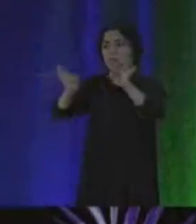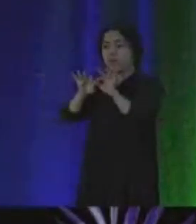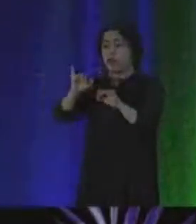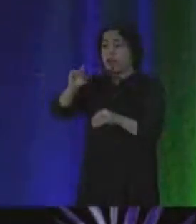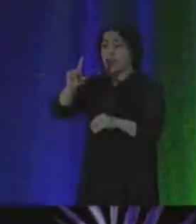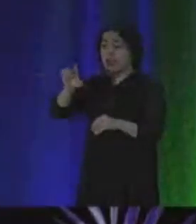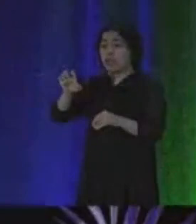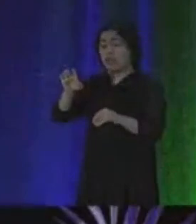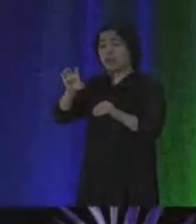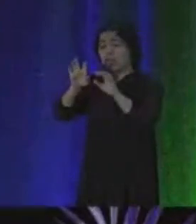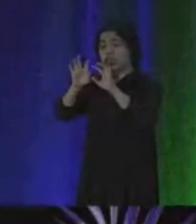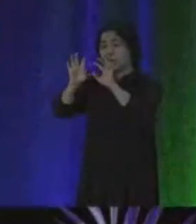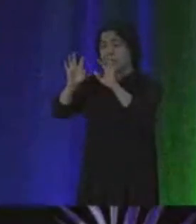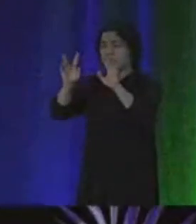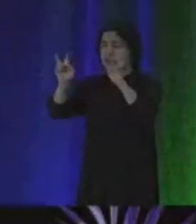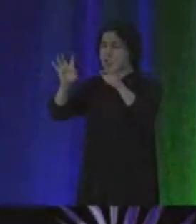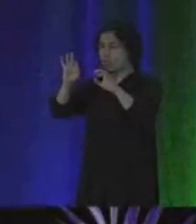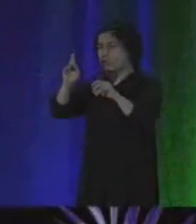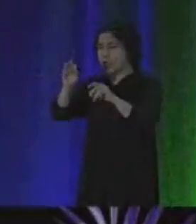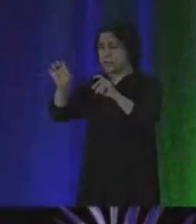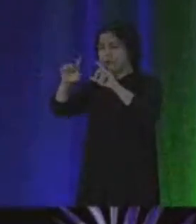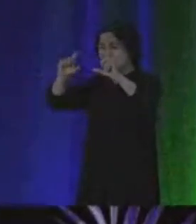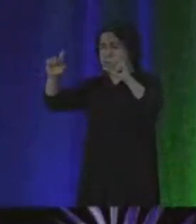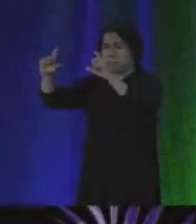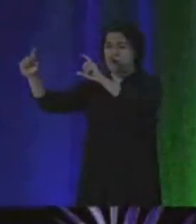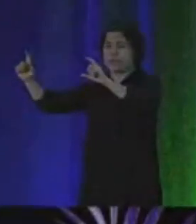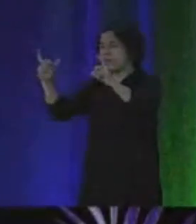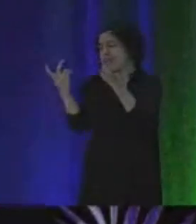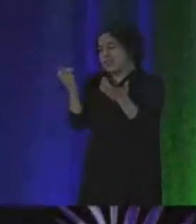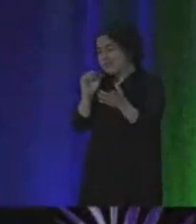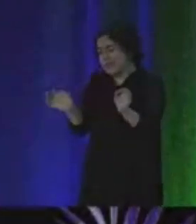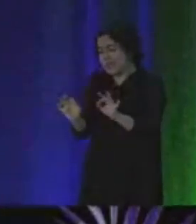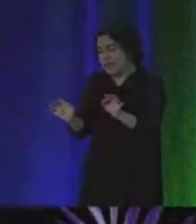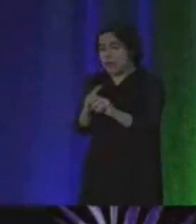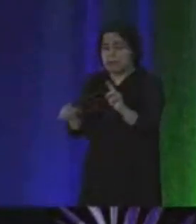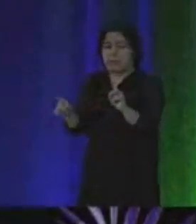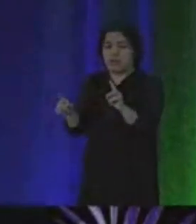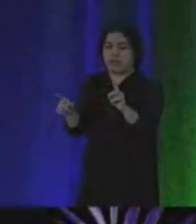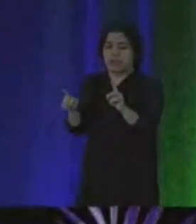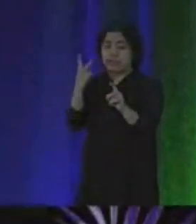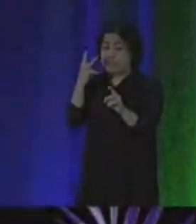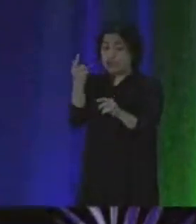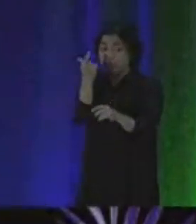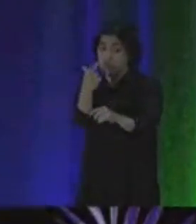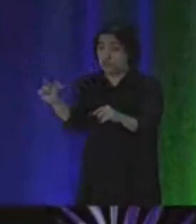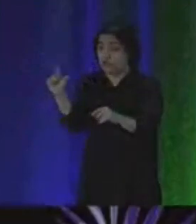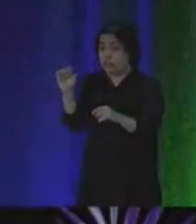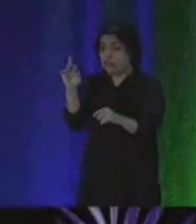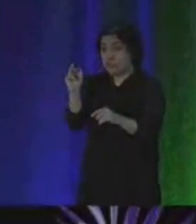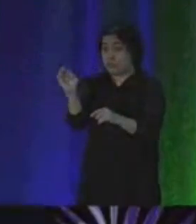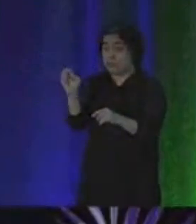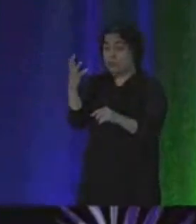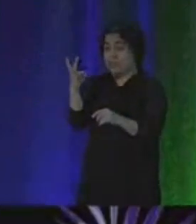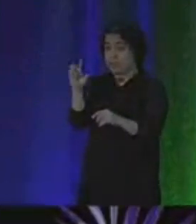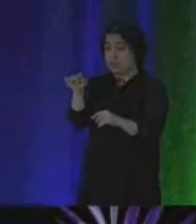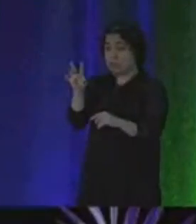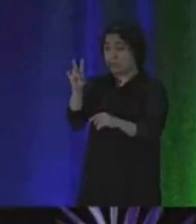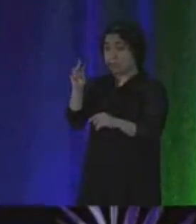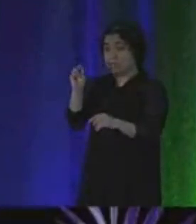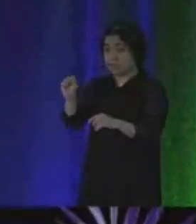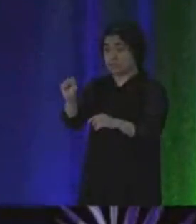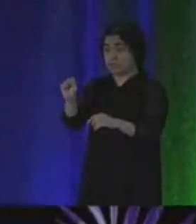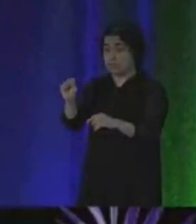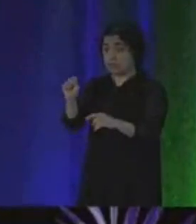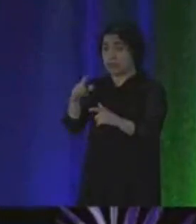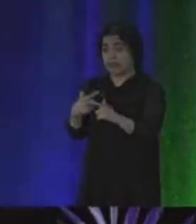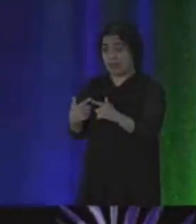beautiful. Anytime anything is going on, any kind of interaction or animation or anything like that, if you see these green frames and they're 16.7 milliseconds, your shit